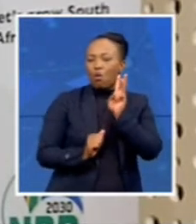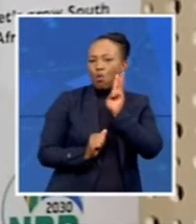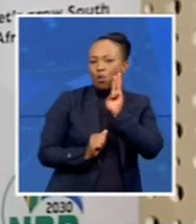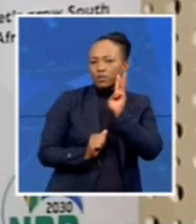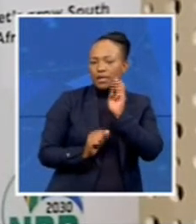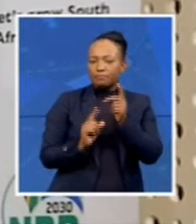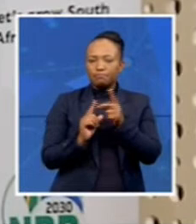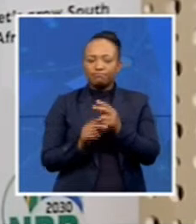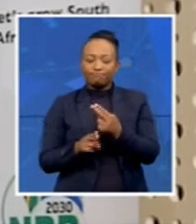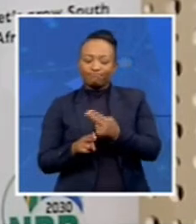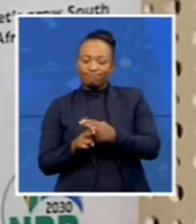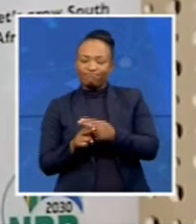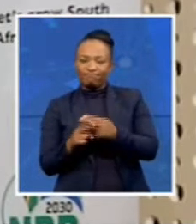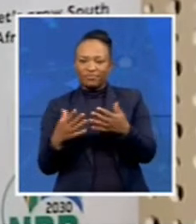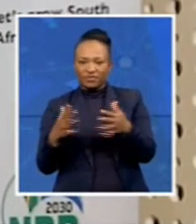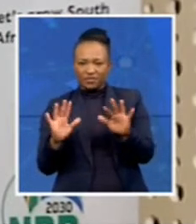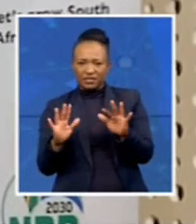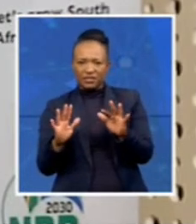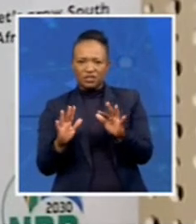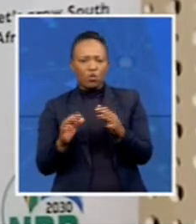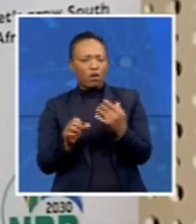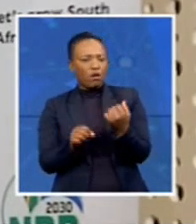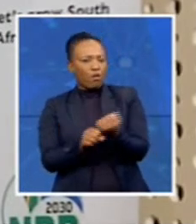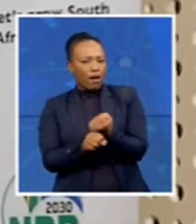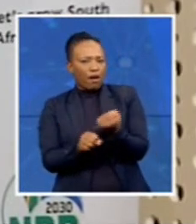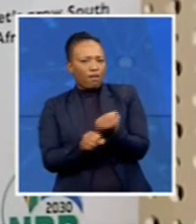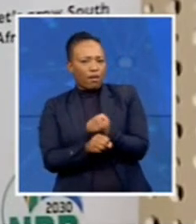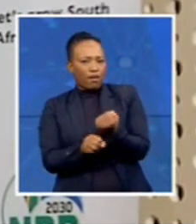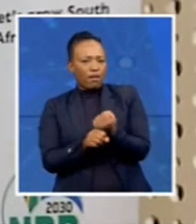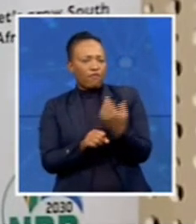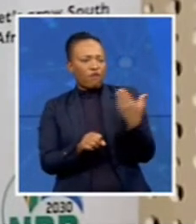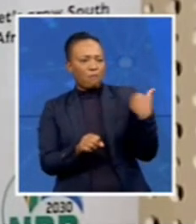our visit to the Northern Cape earlier this year.